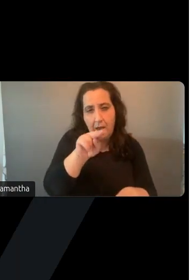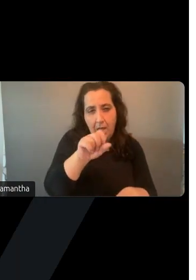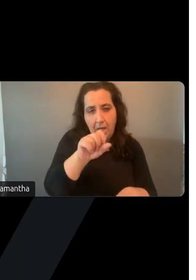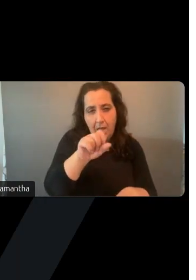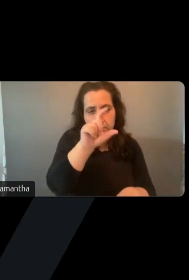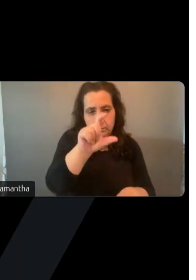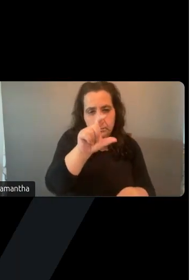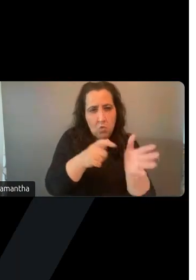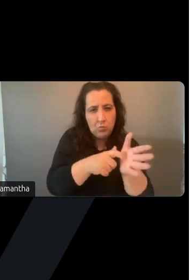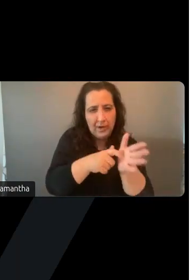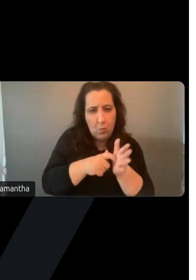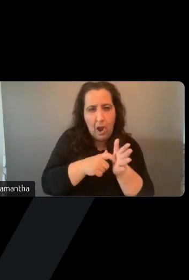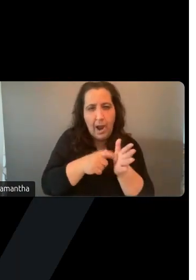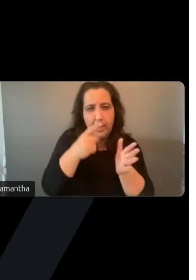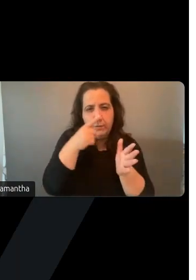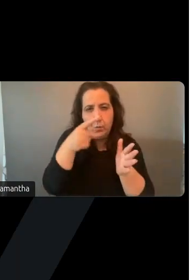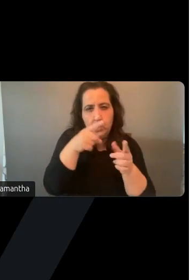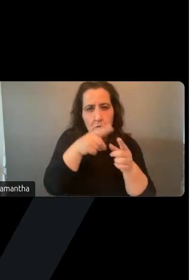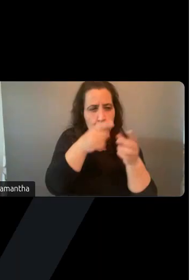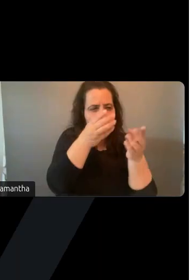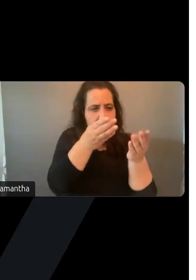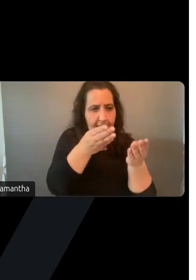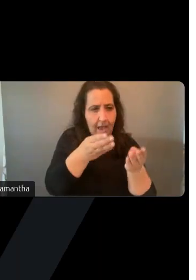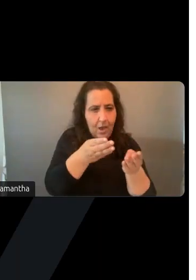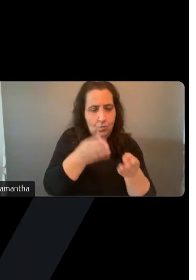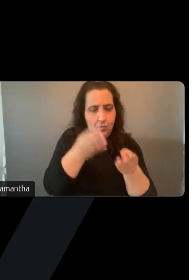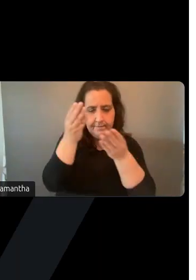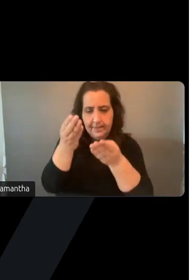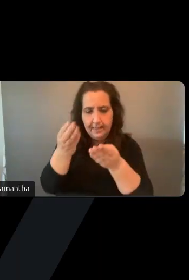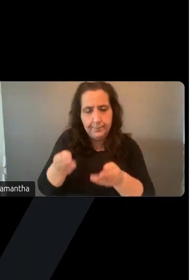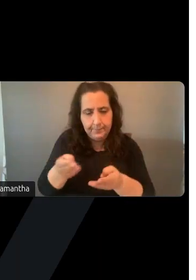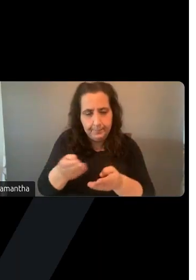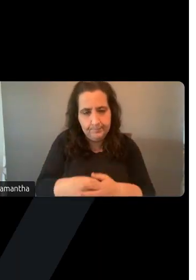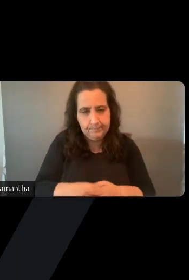you will need to complete on your application.